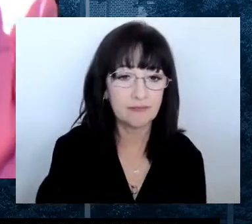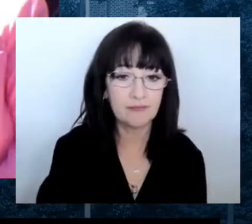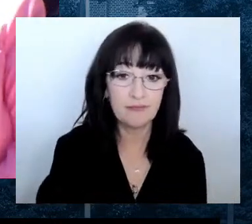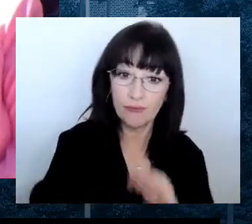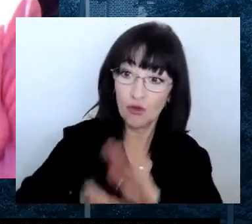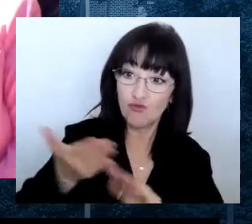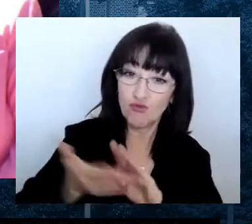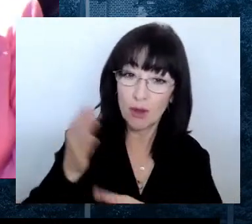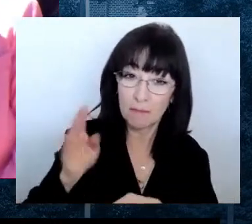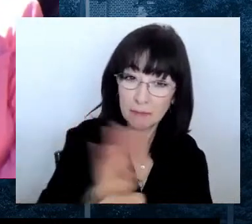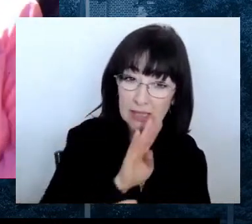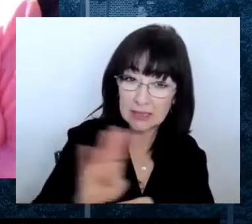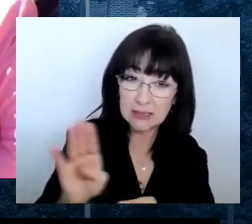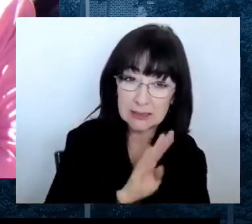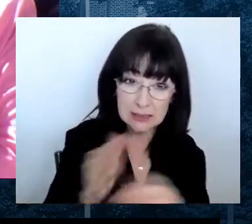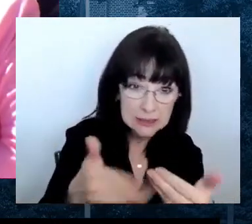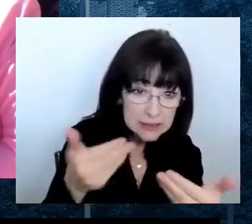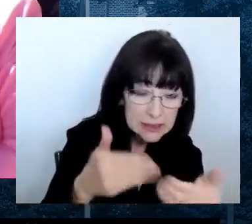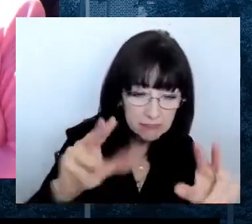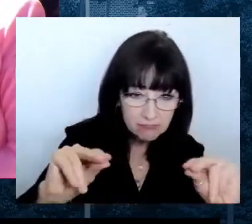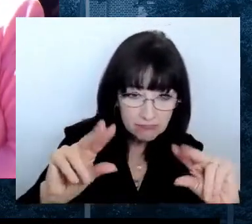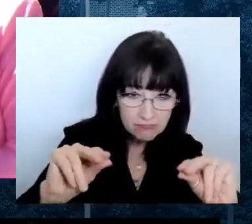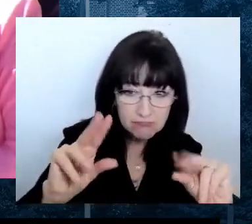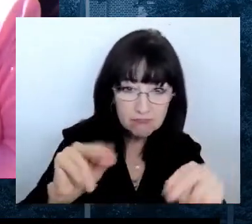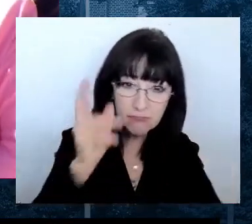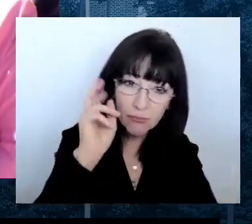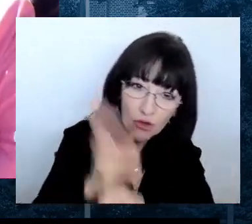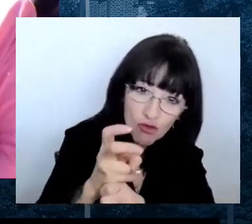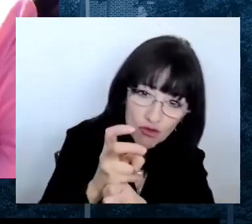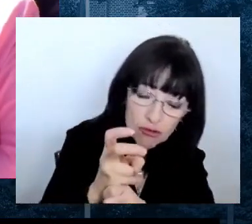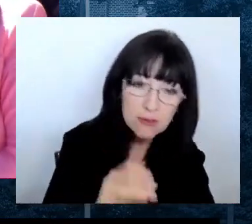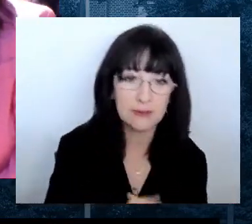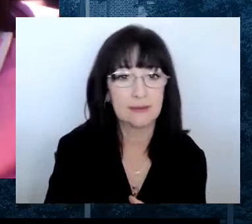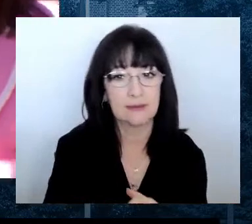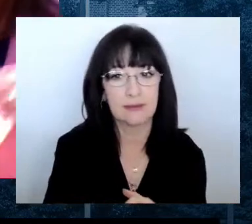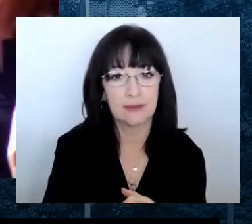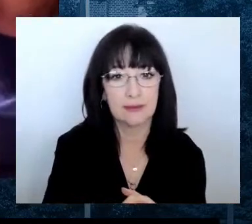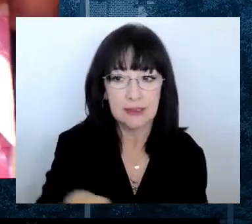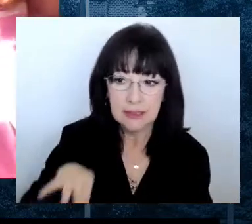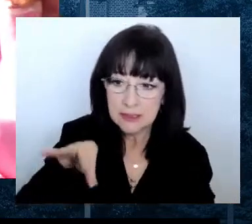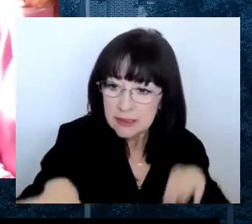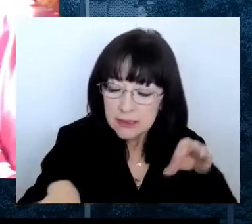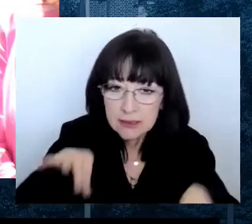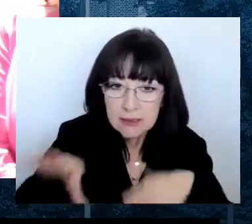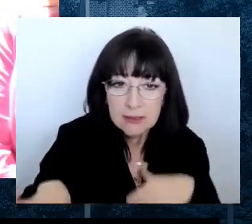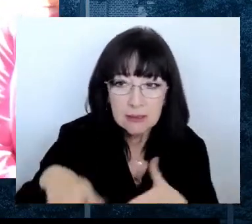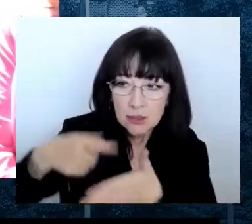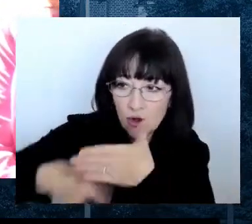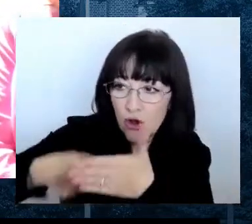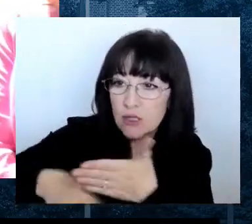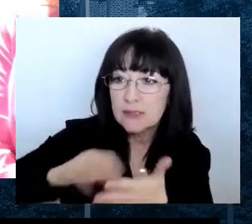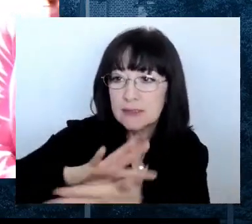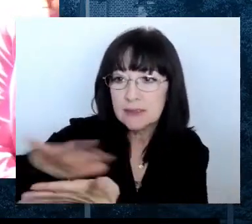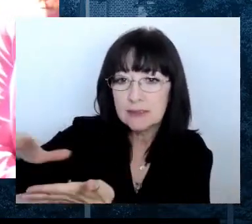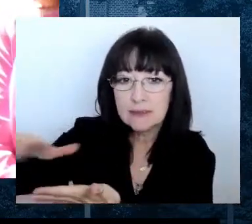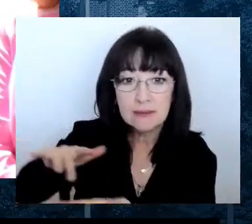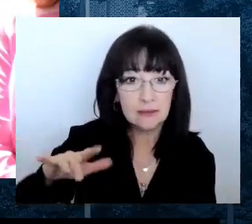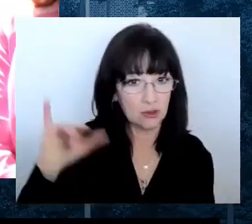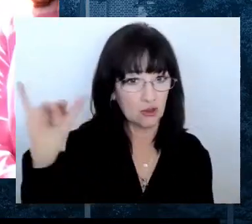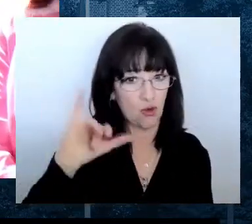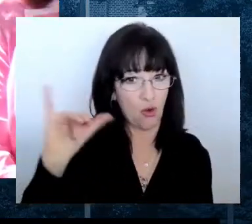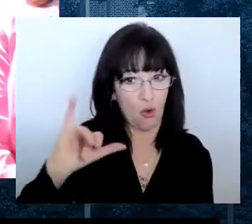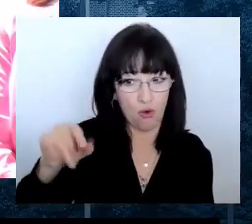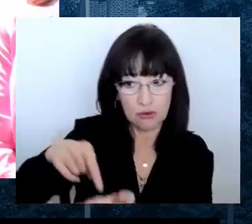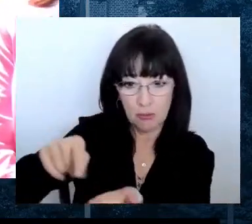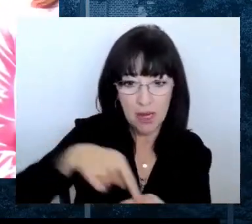hard to make sure that you can pay the bills and your employees. But I,